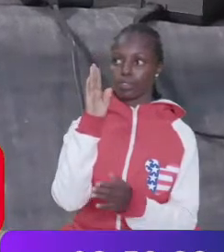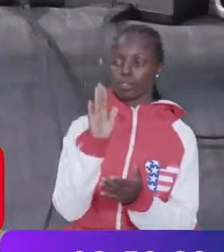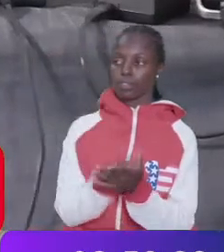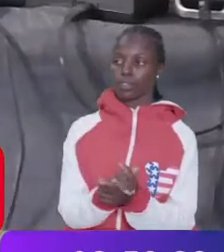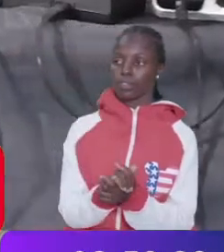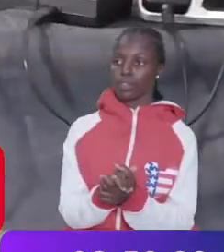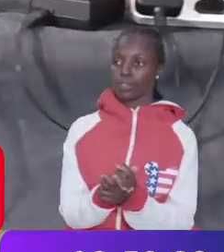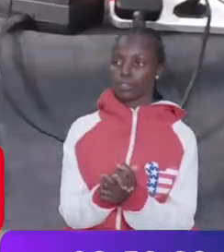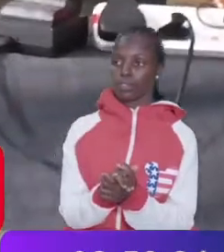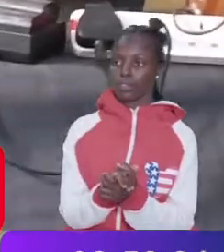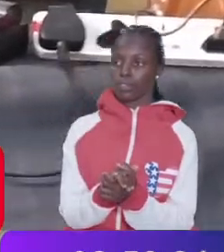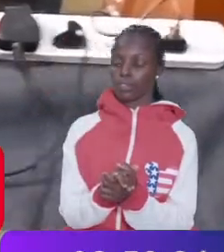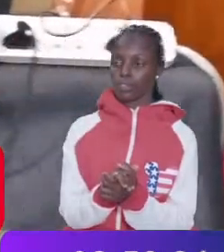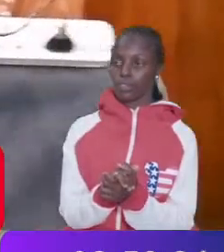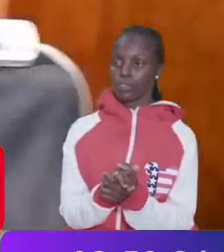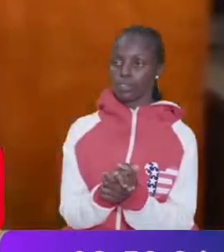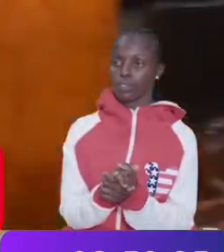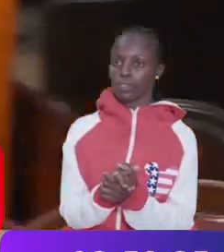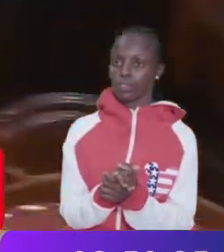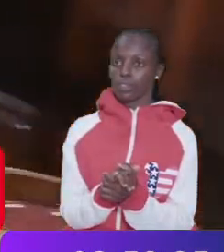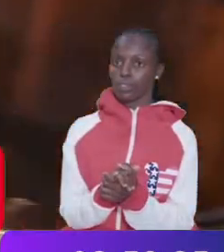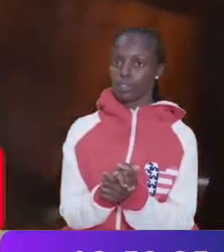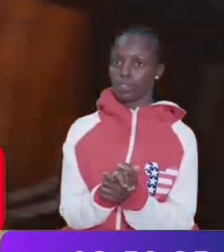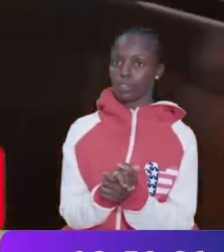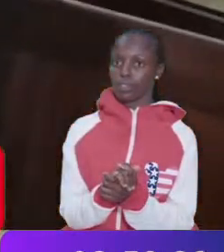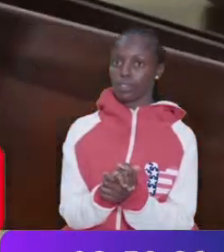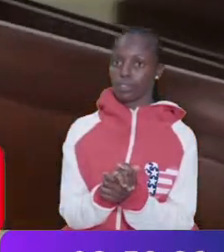Naja mbele zako,